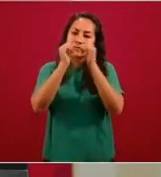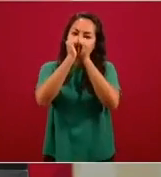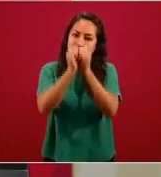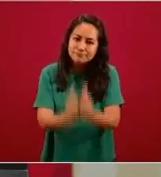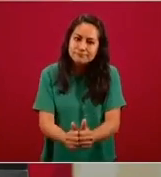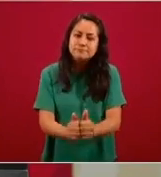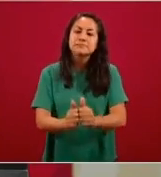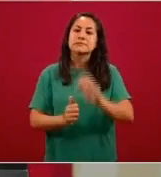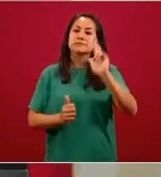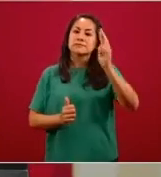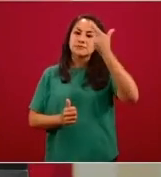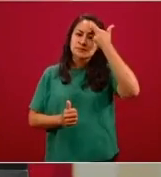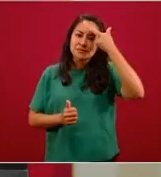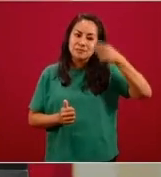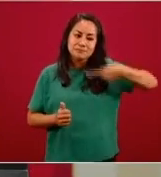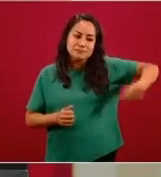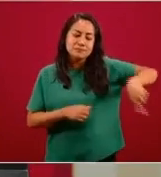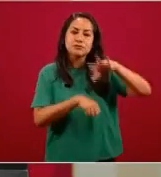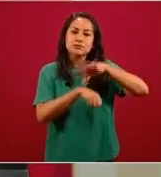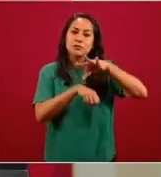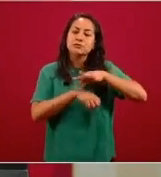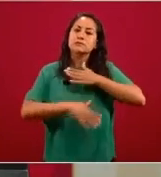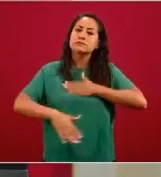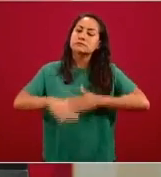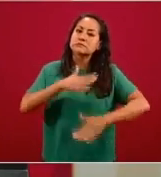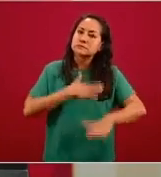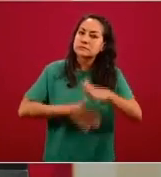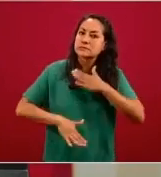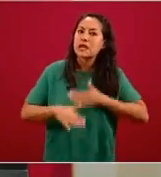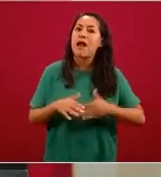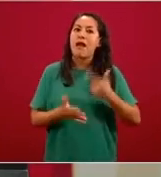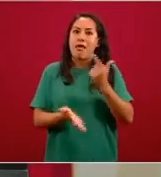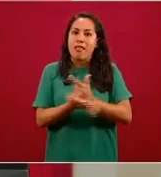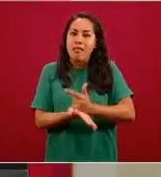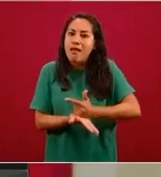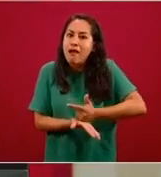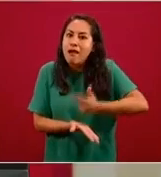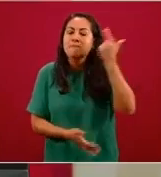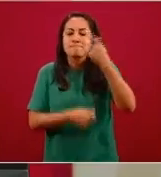mental and physical health, the emotional health of our health professionals.